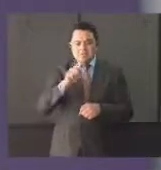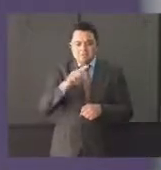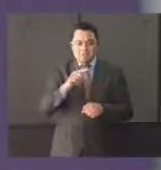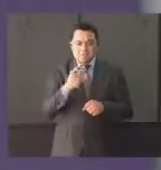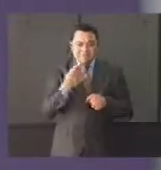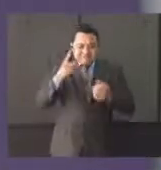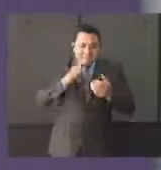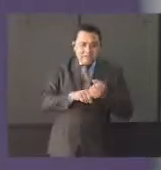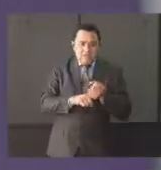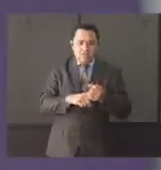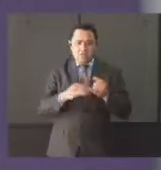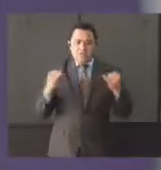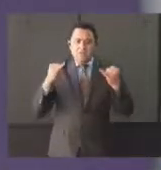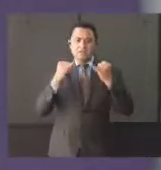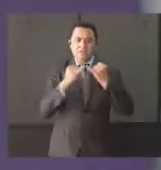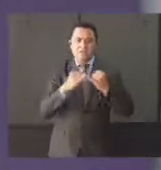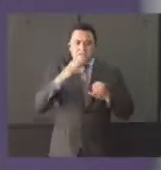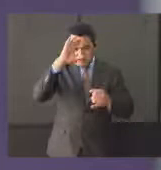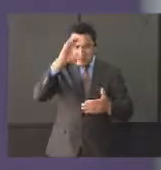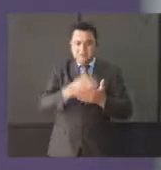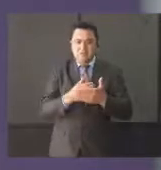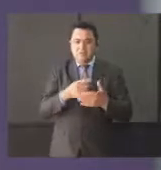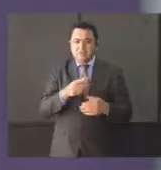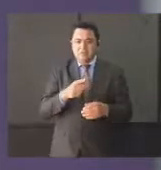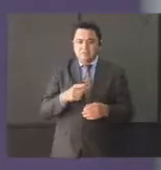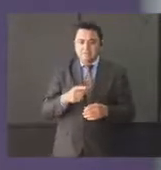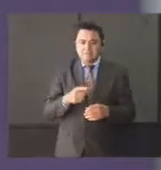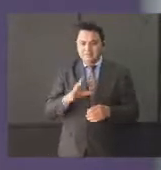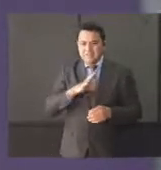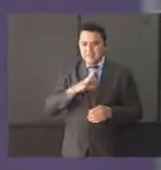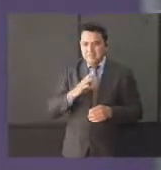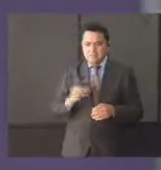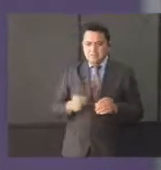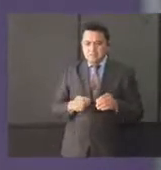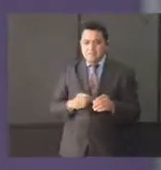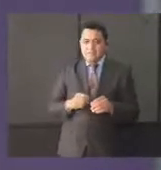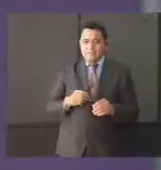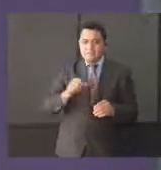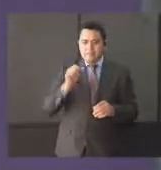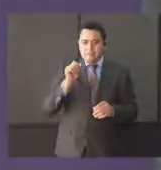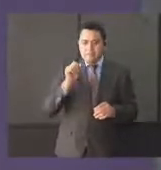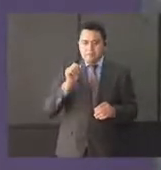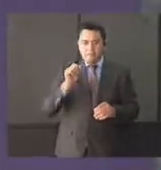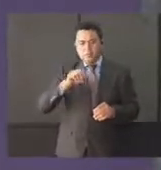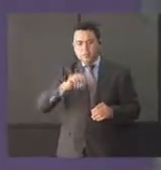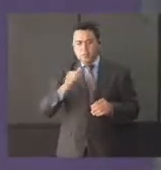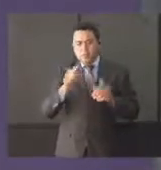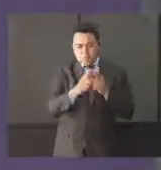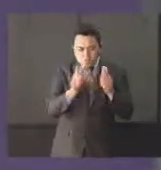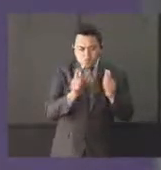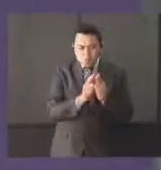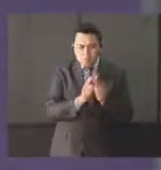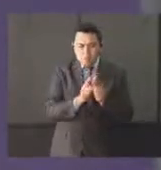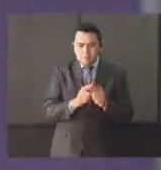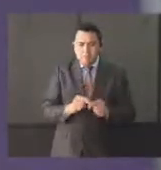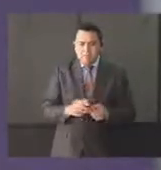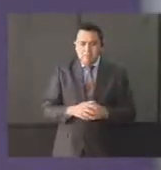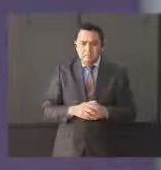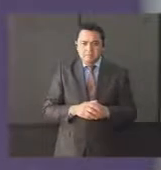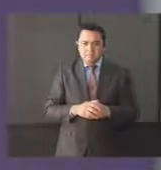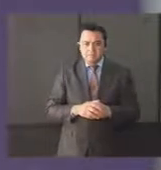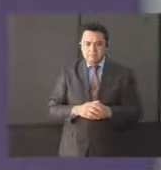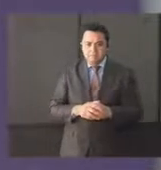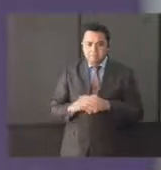We had the Calabrinianos, who are also in other cities in Latin America and also in Italy and